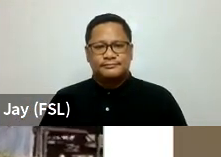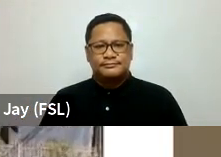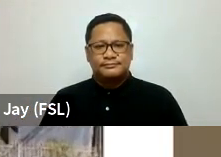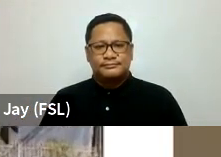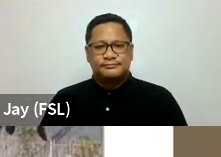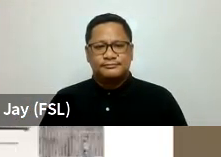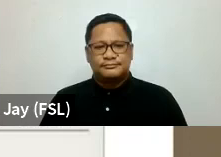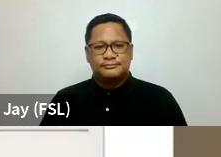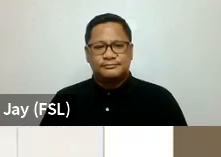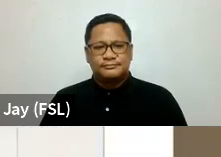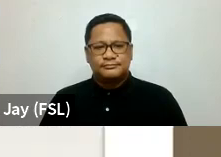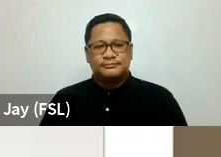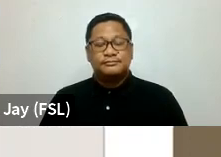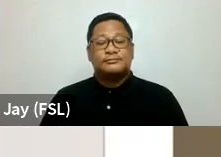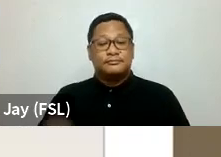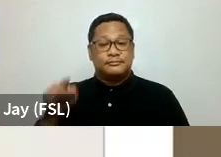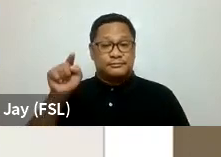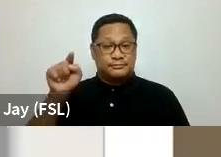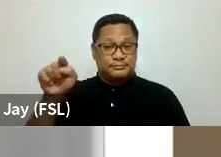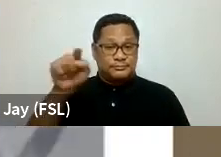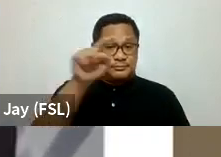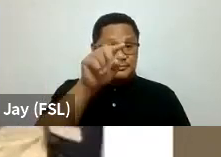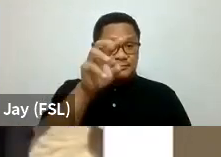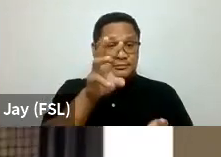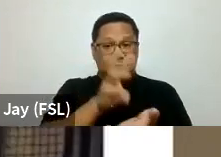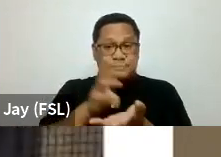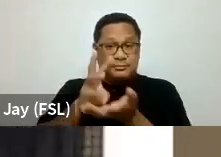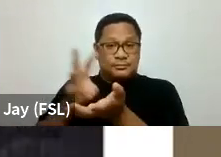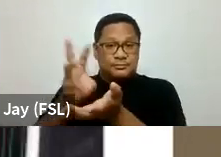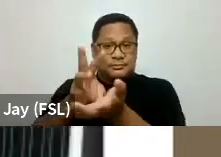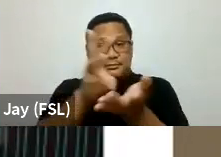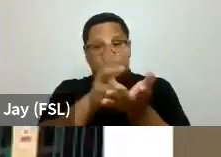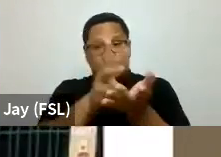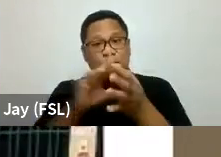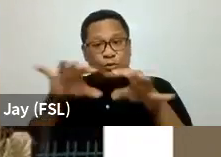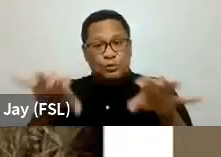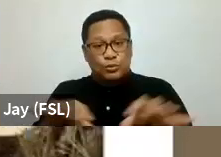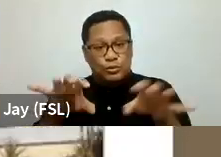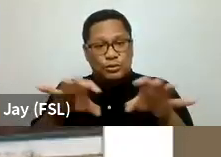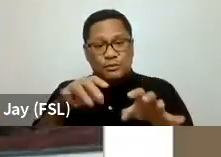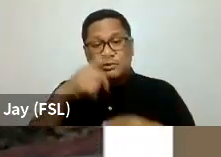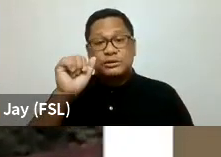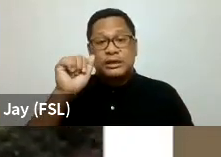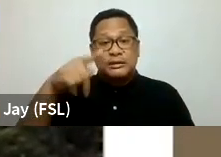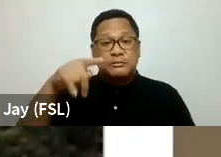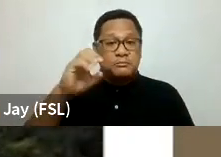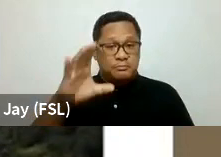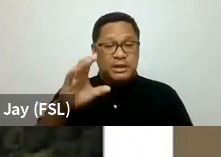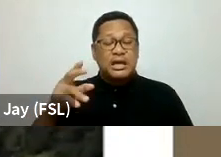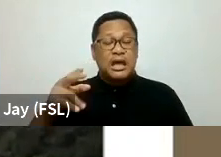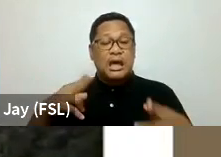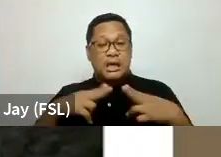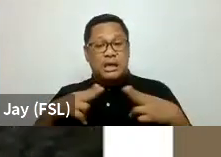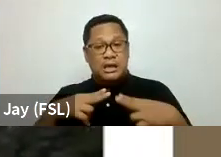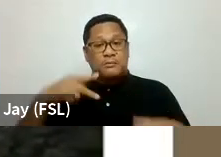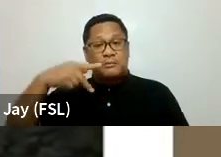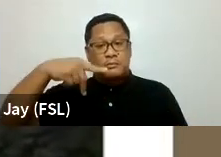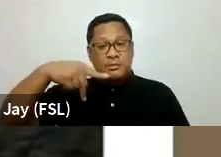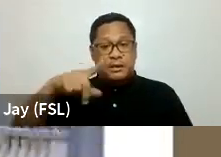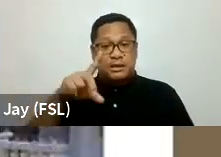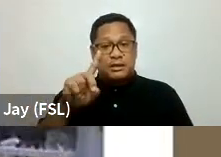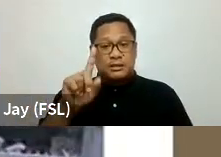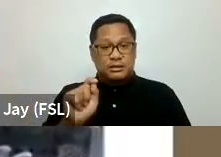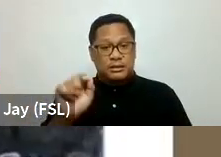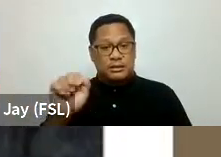While all of Metro Manila's workforce take a break because of APEC Metro Manila holidays, PLDT